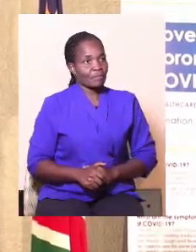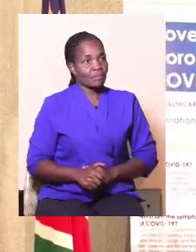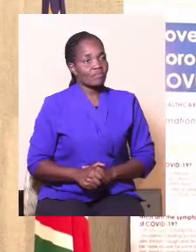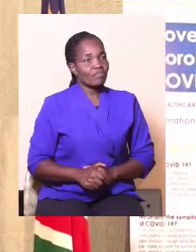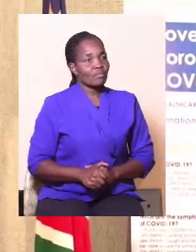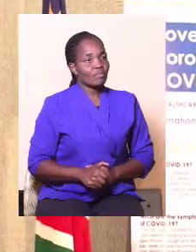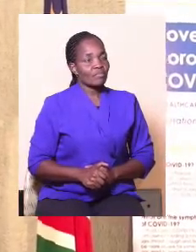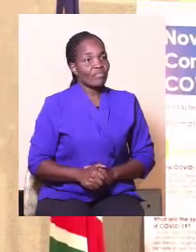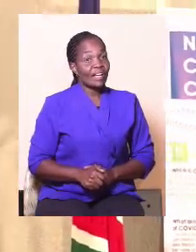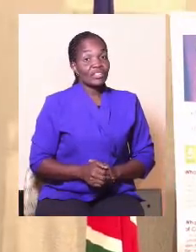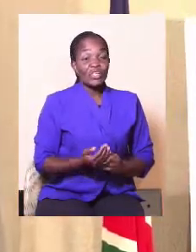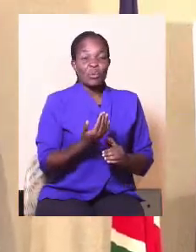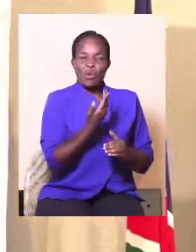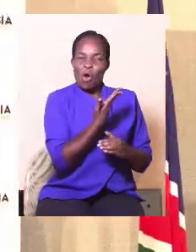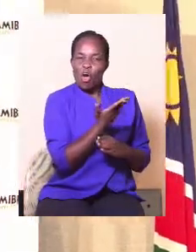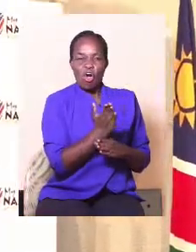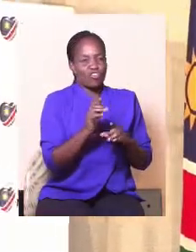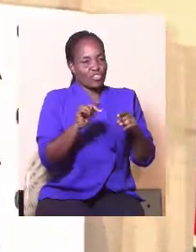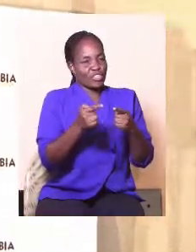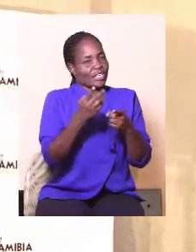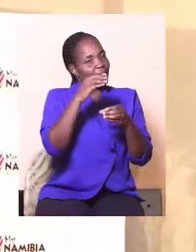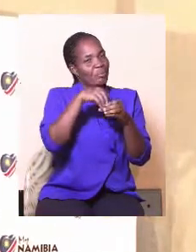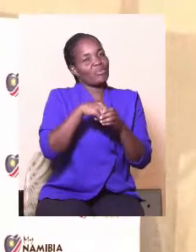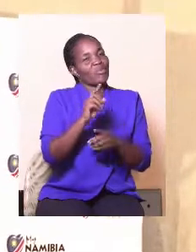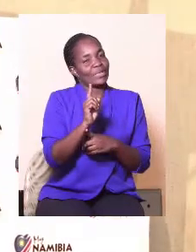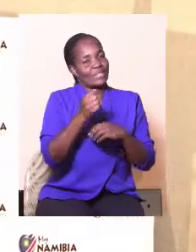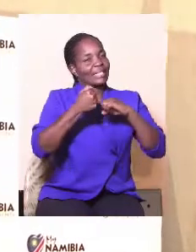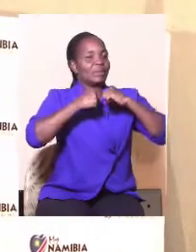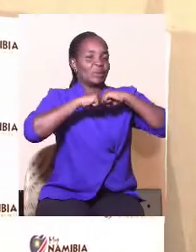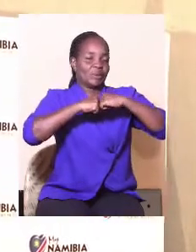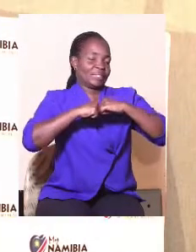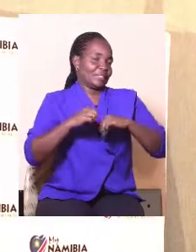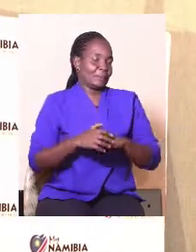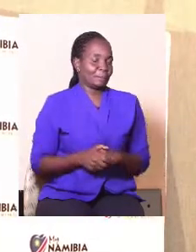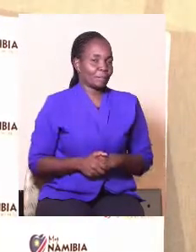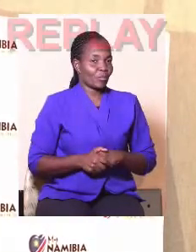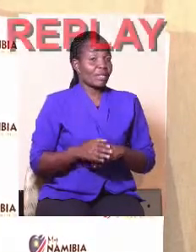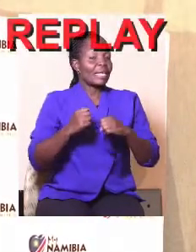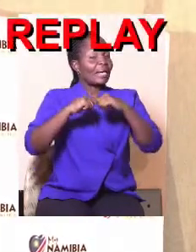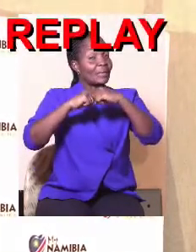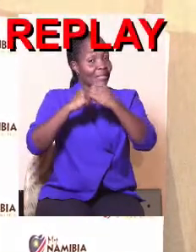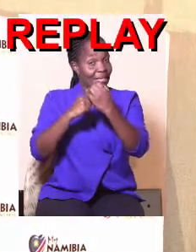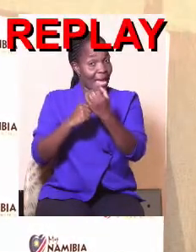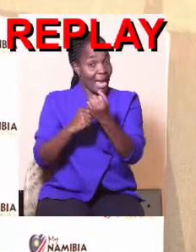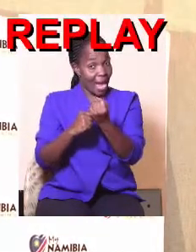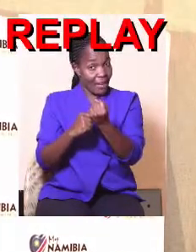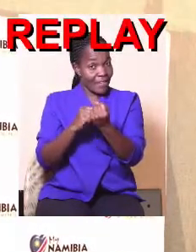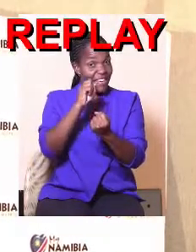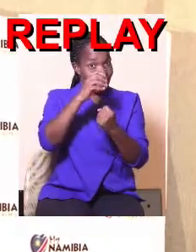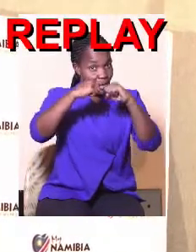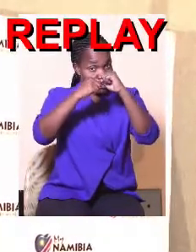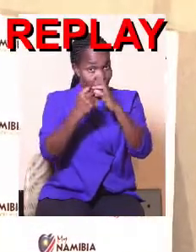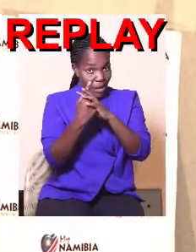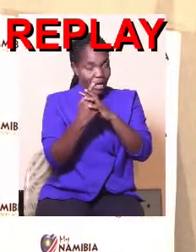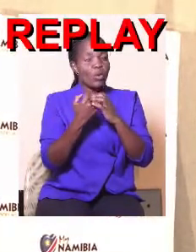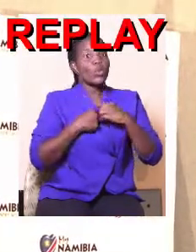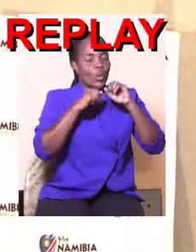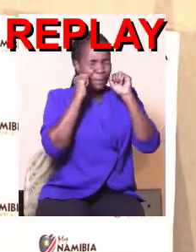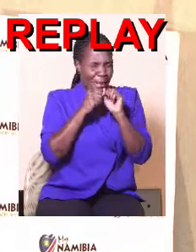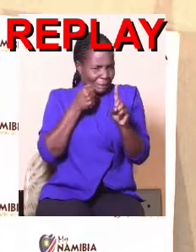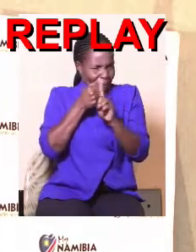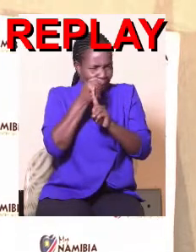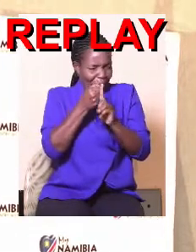There will always be challenges, but challenges are also there to be addressed. I think if there are any challenges, we will have to